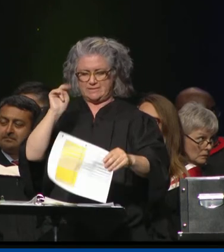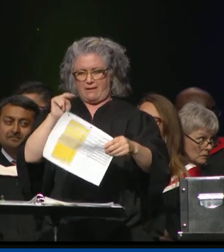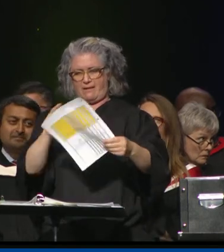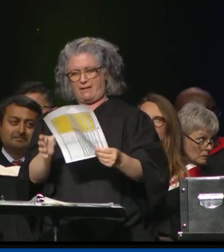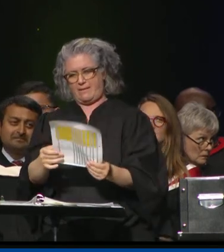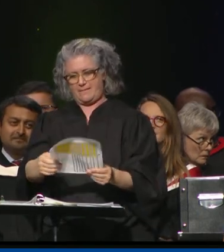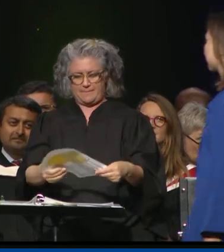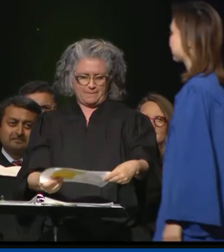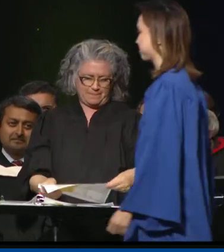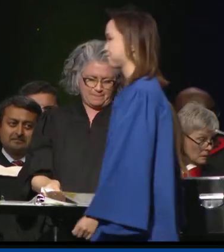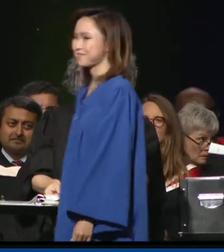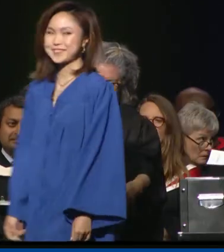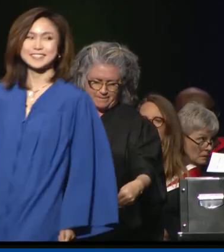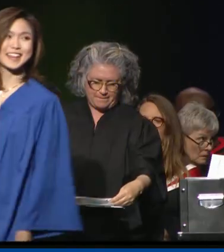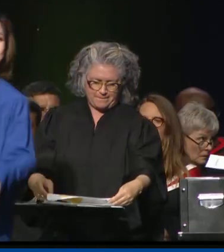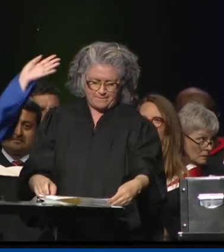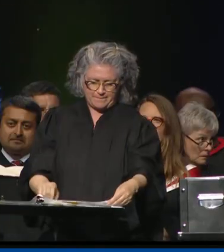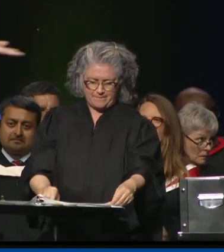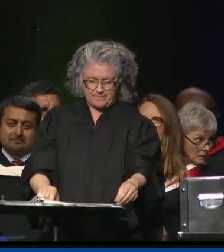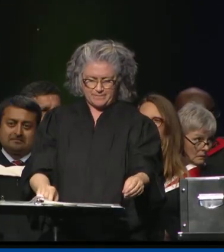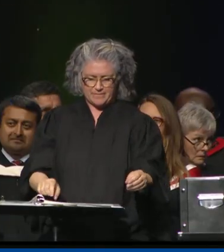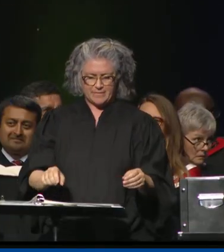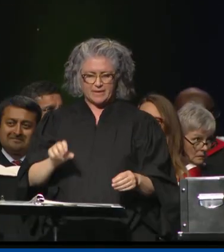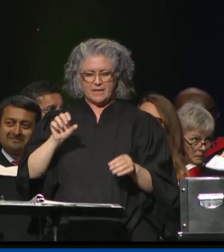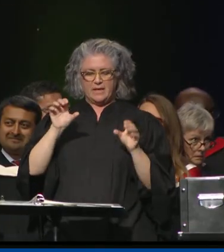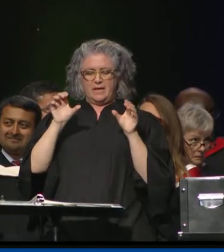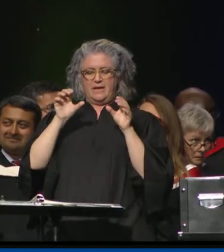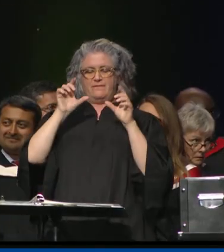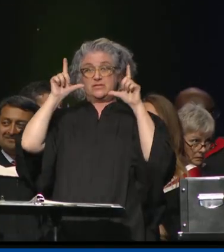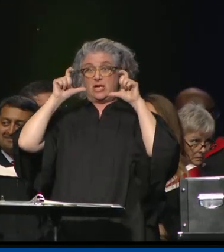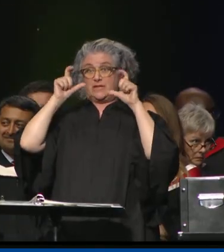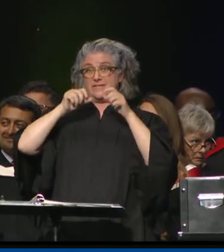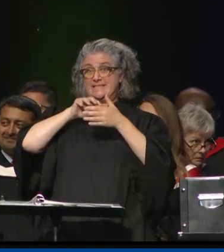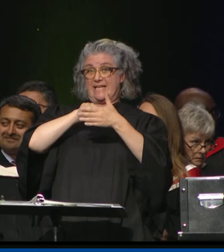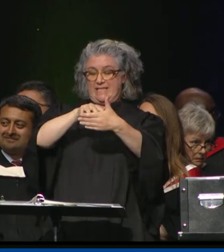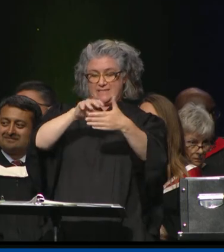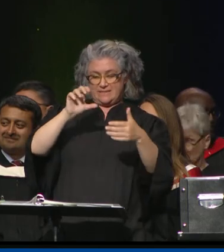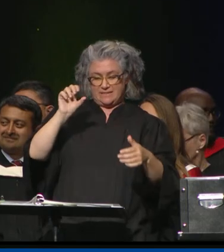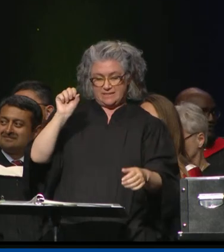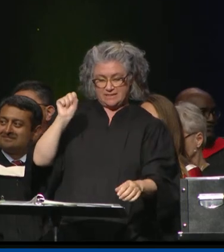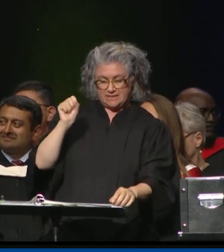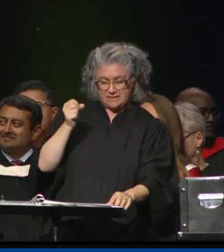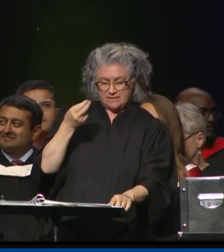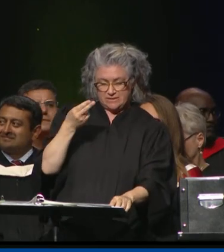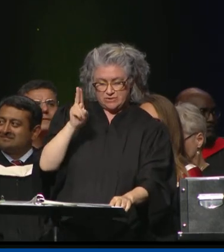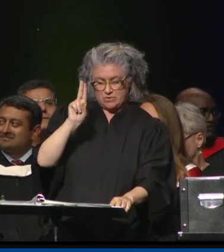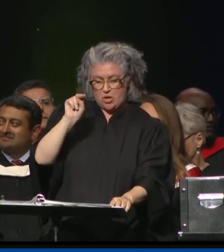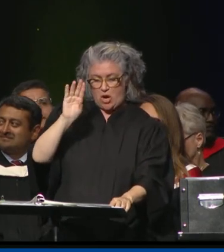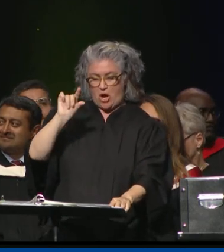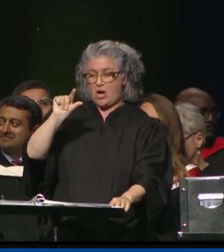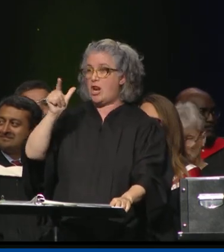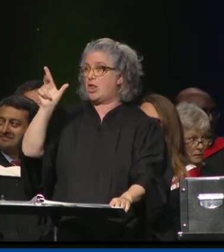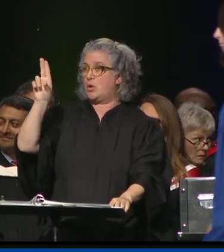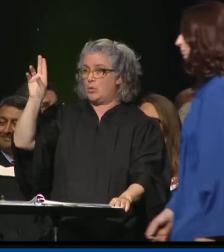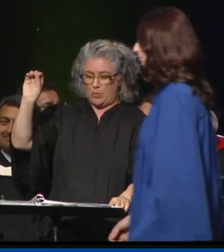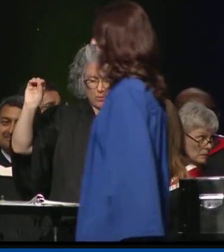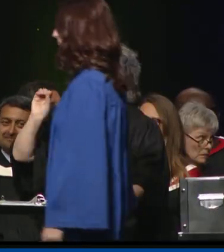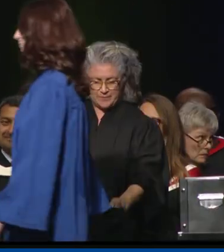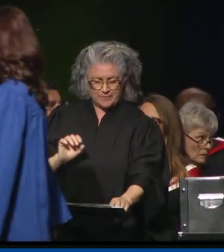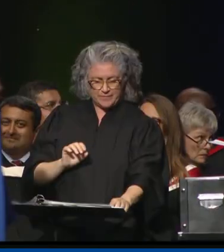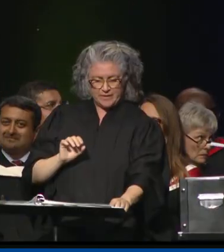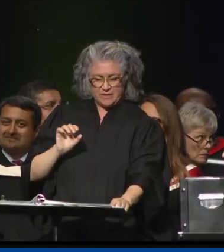Certificate in Photography Studies, Shu Hong Liu. Certificate in Public